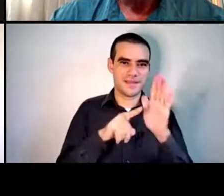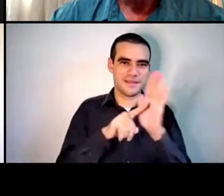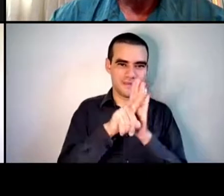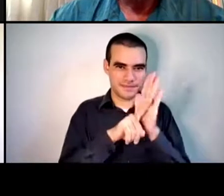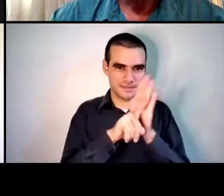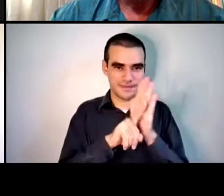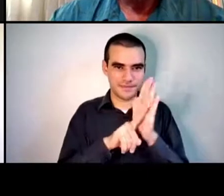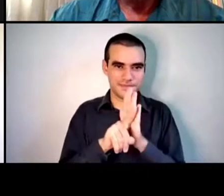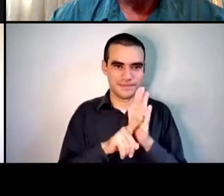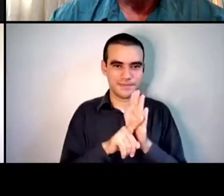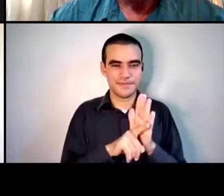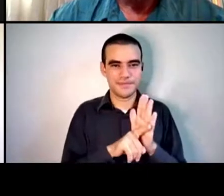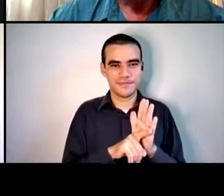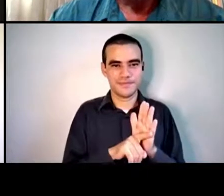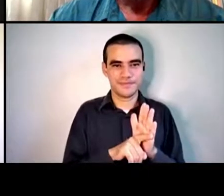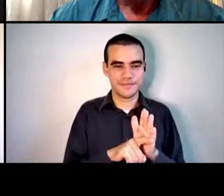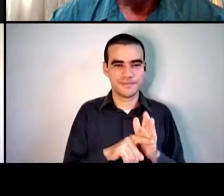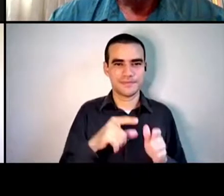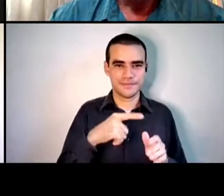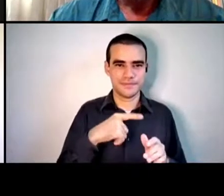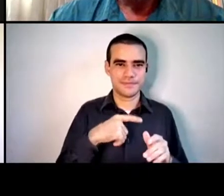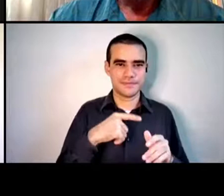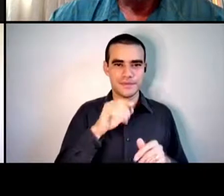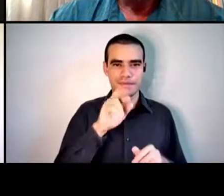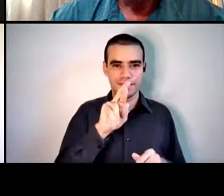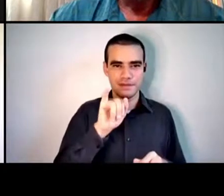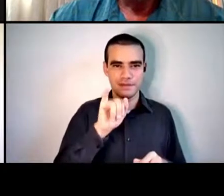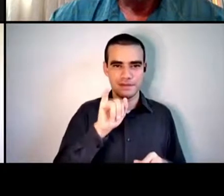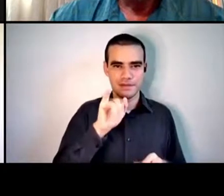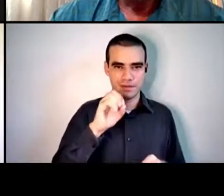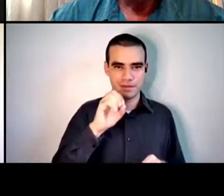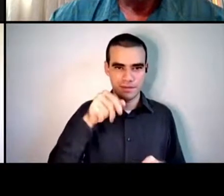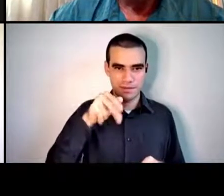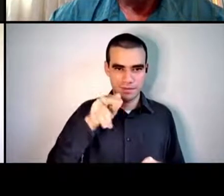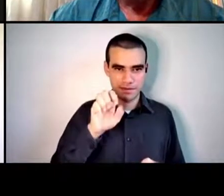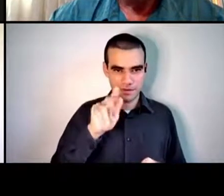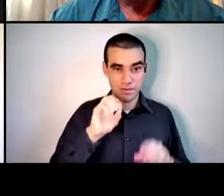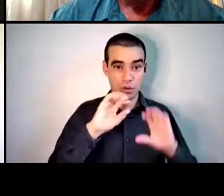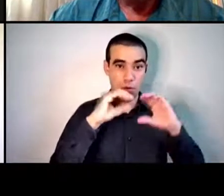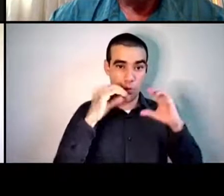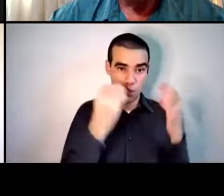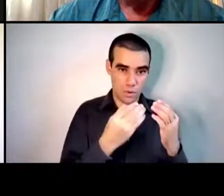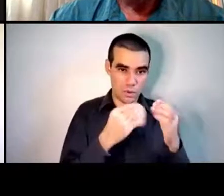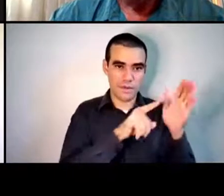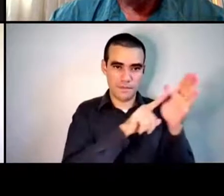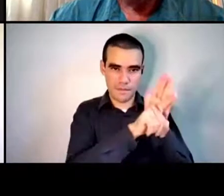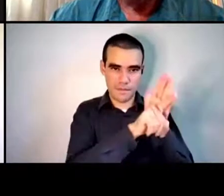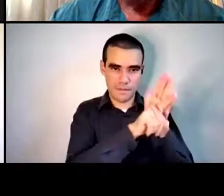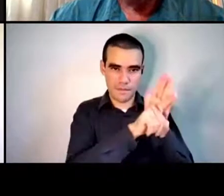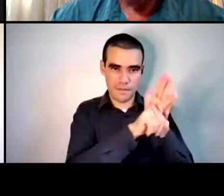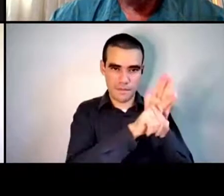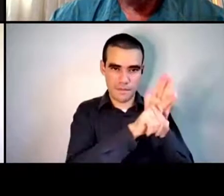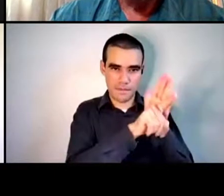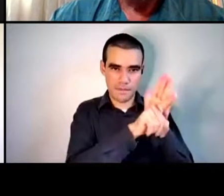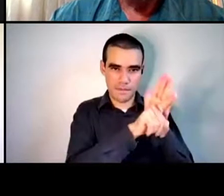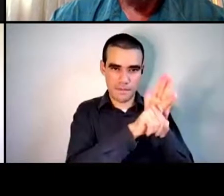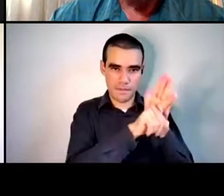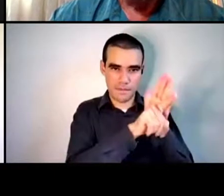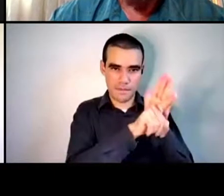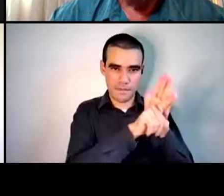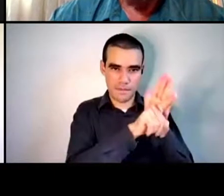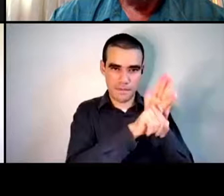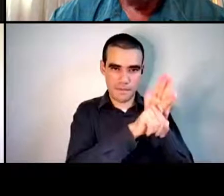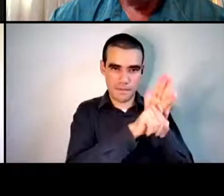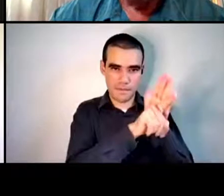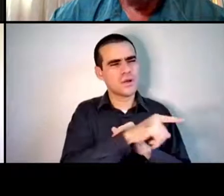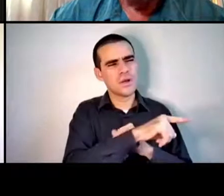We had a research with communities that we work on Rio Negro. I told some people